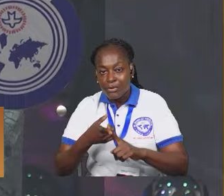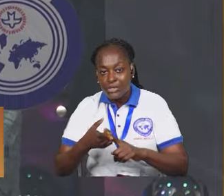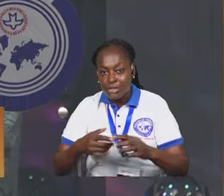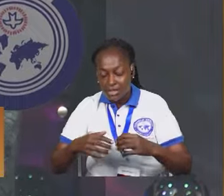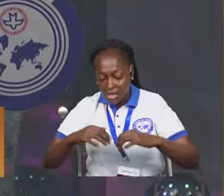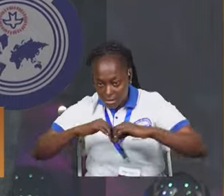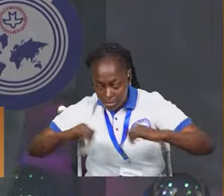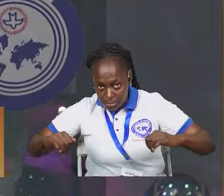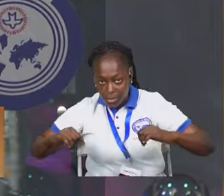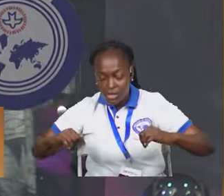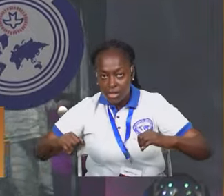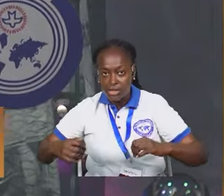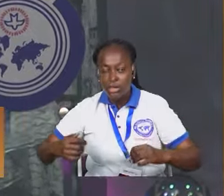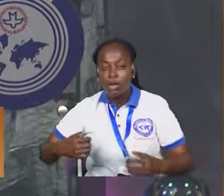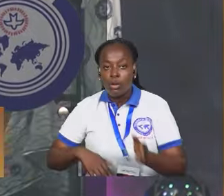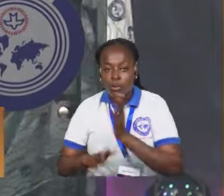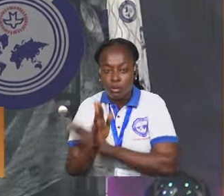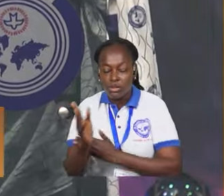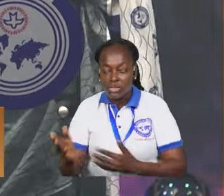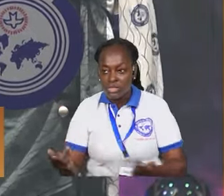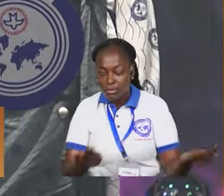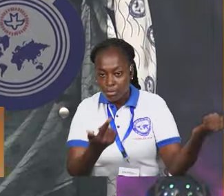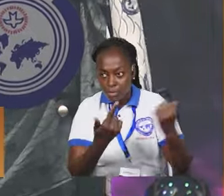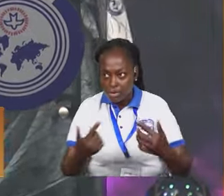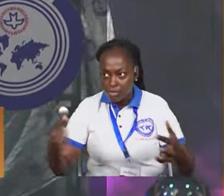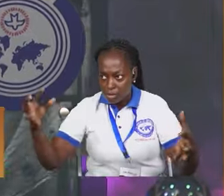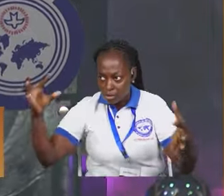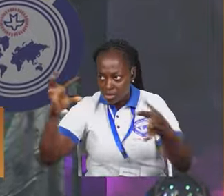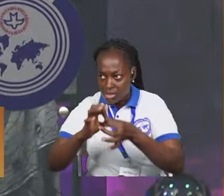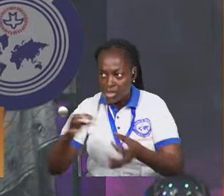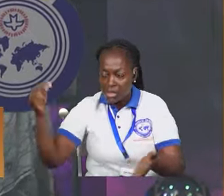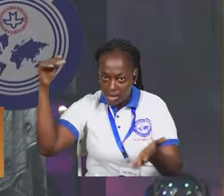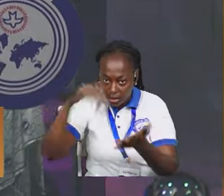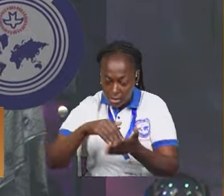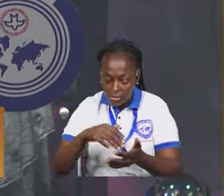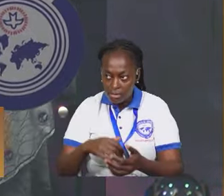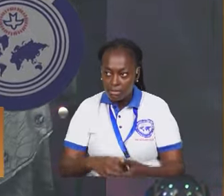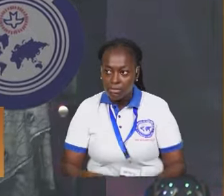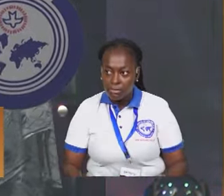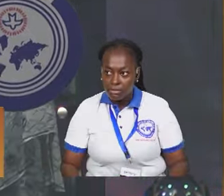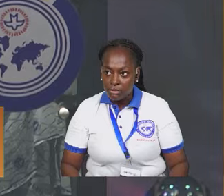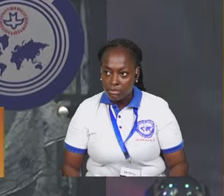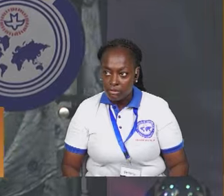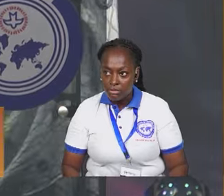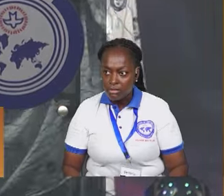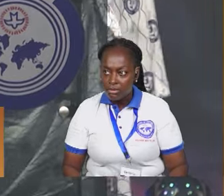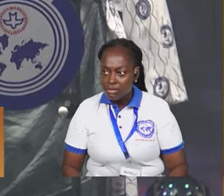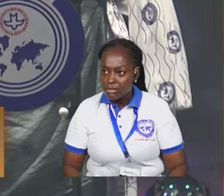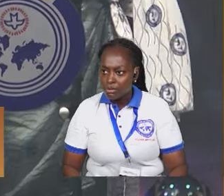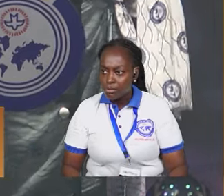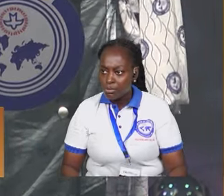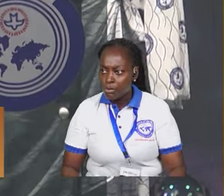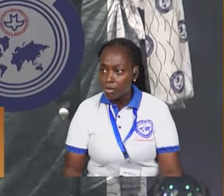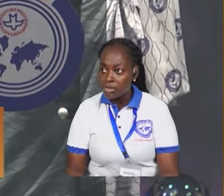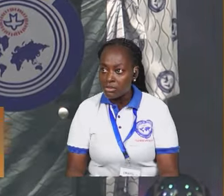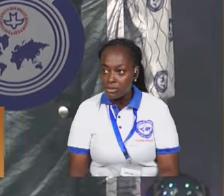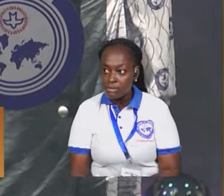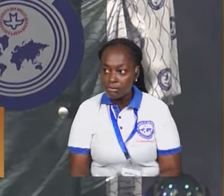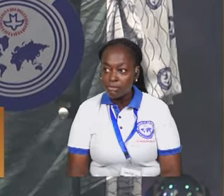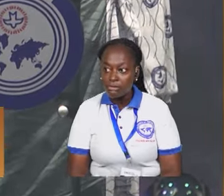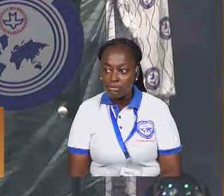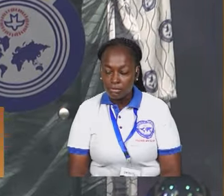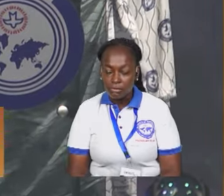That friendship that went sour, it is now coming back again. What can kind Genesis chapter 3